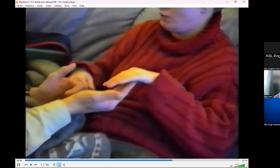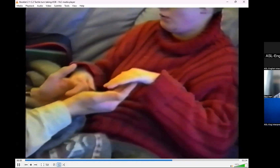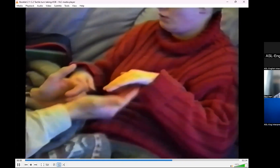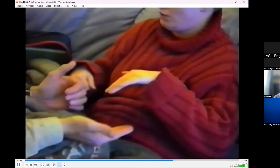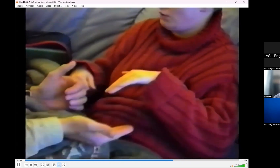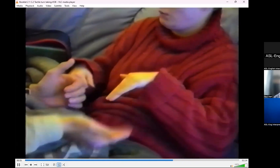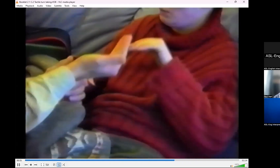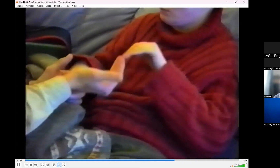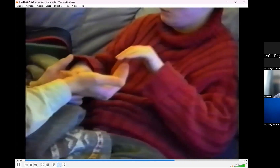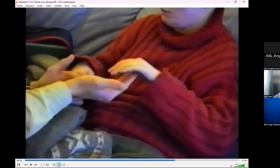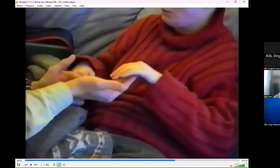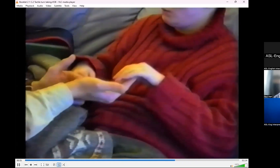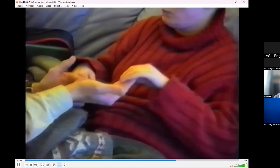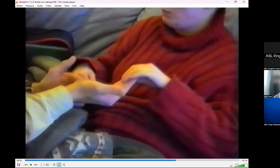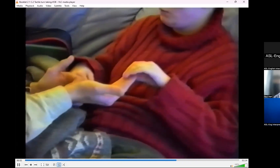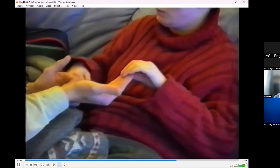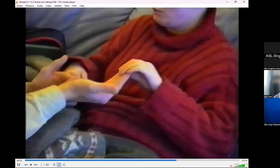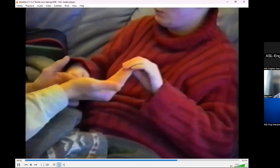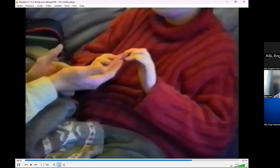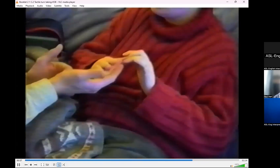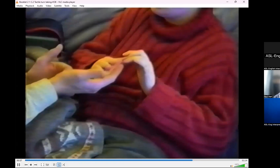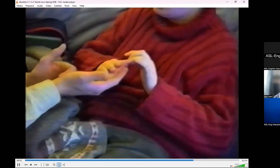Bare på en? Oi.